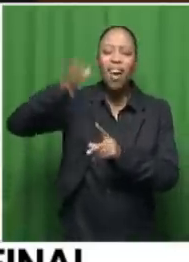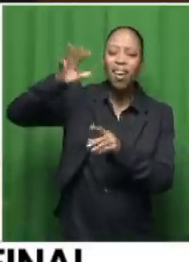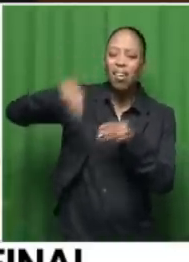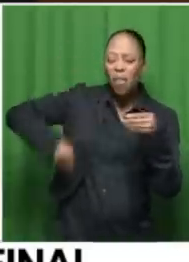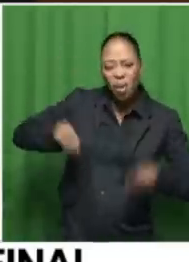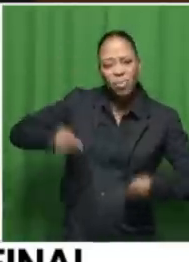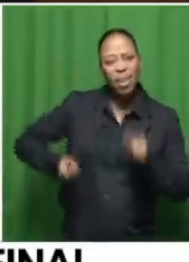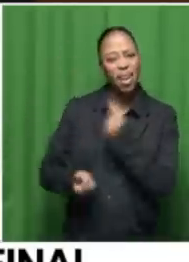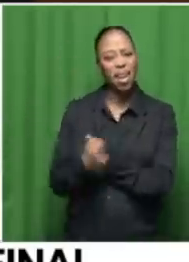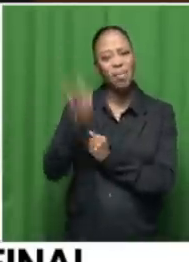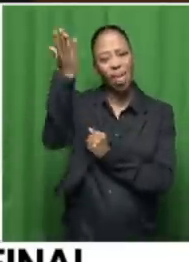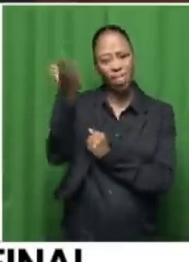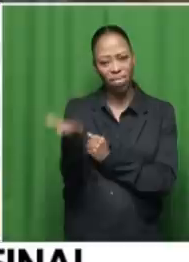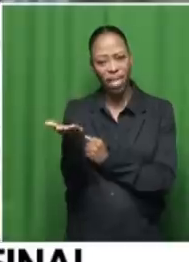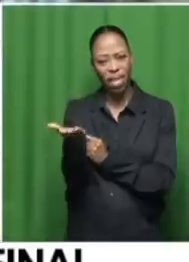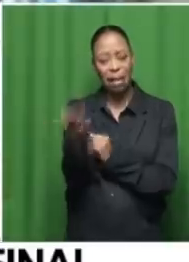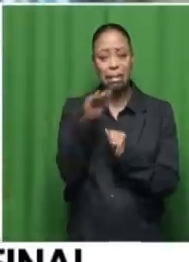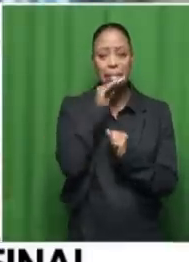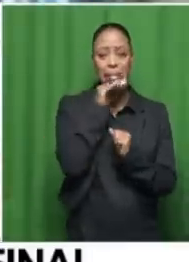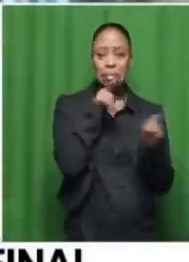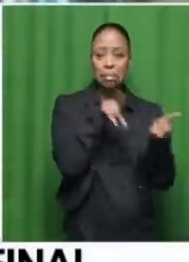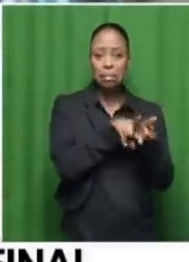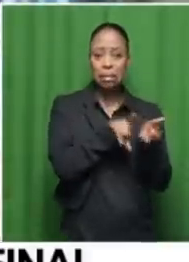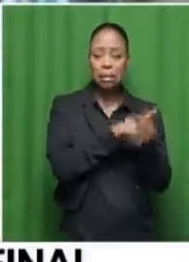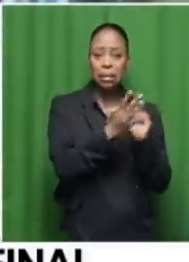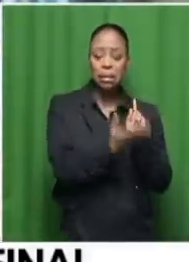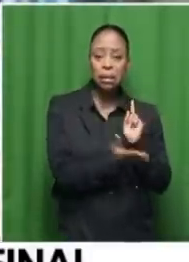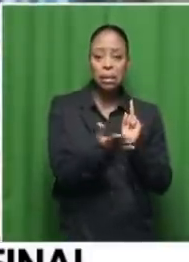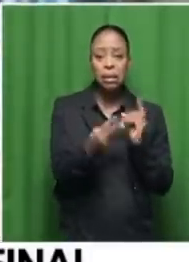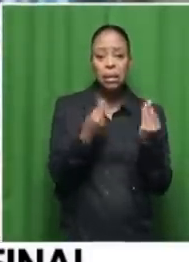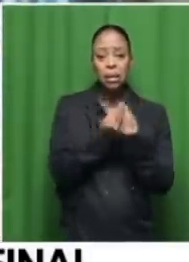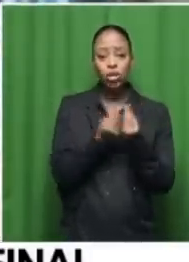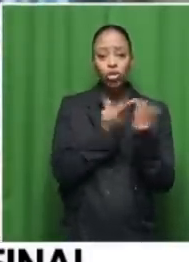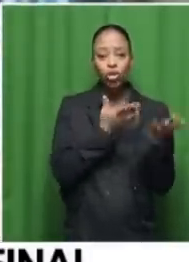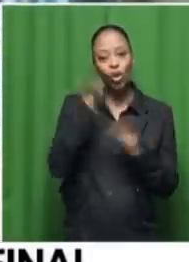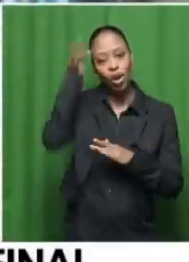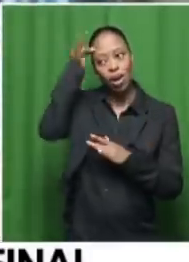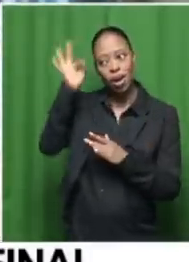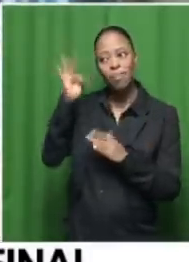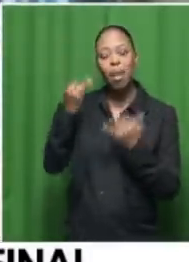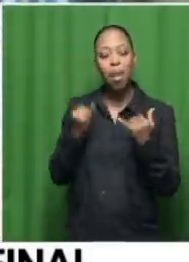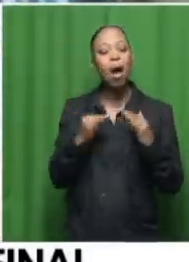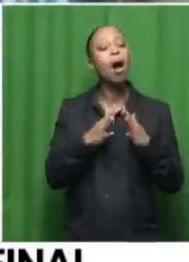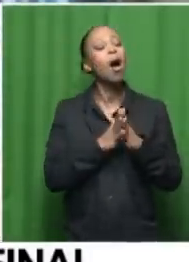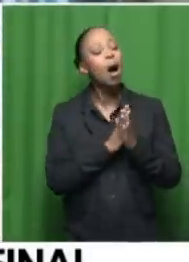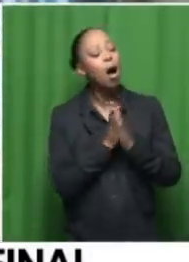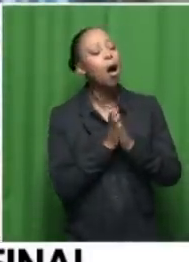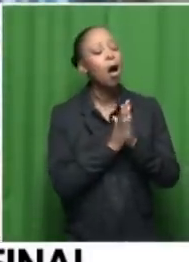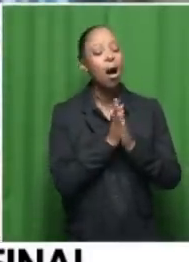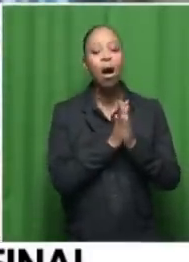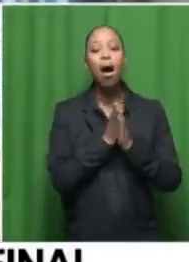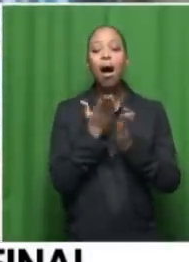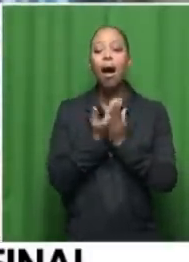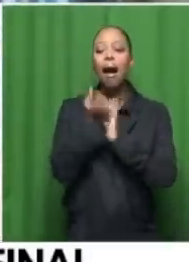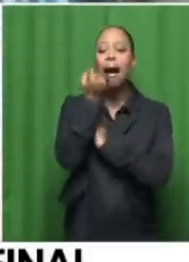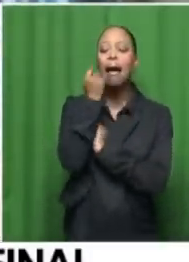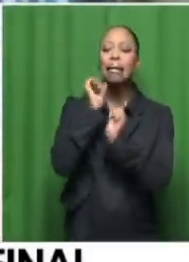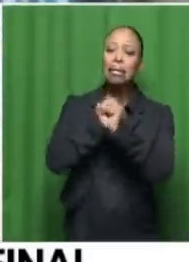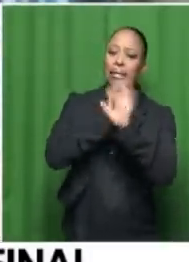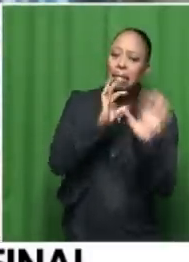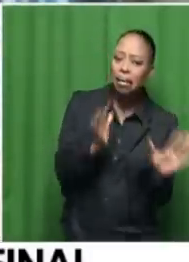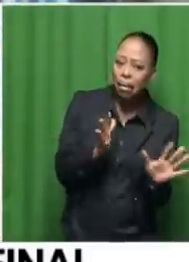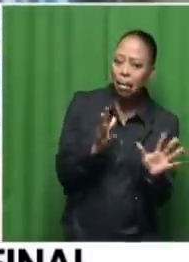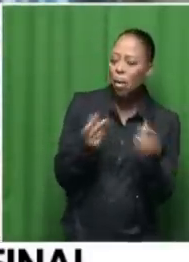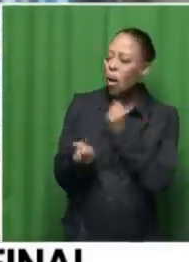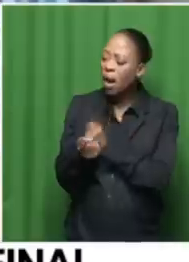example. That exercise has put government in a position to understand what went